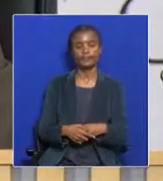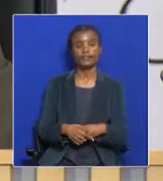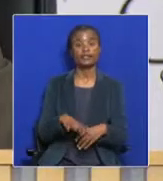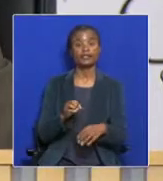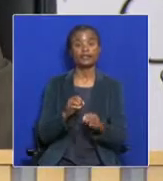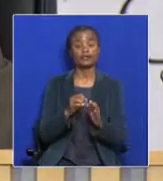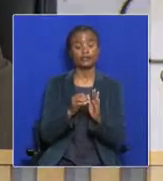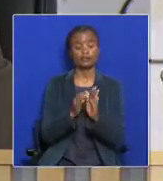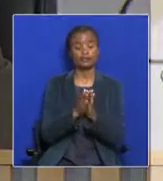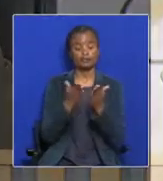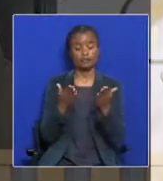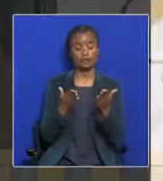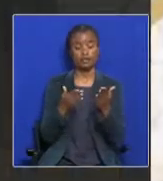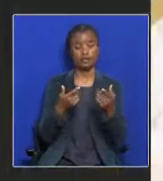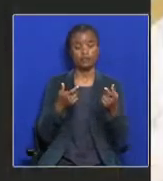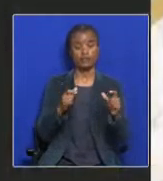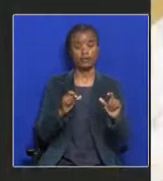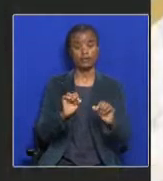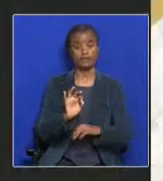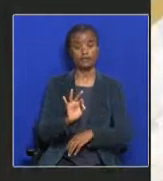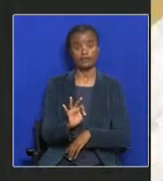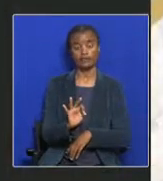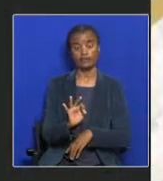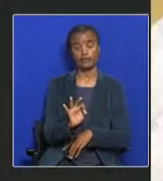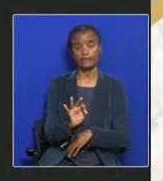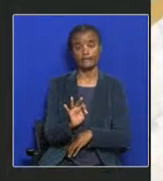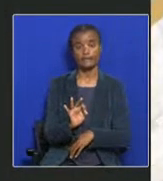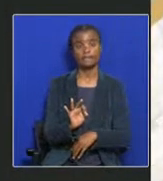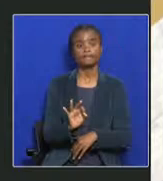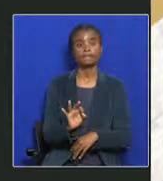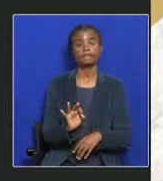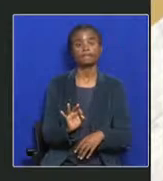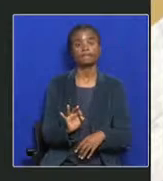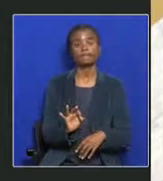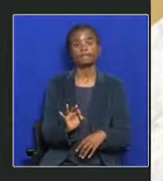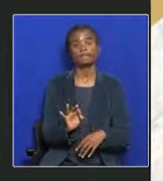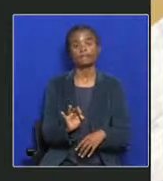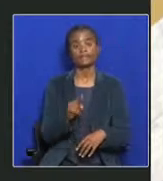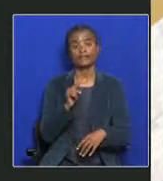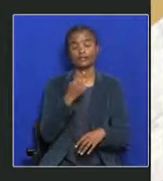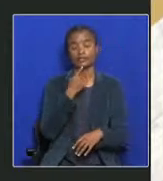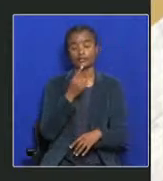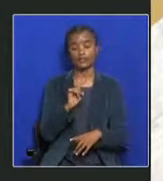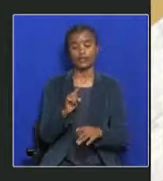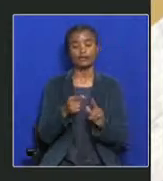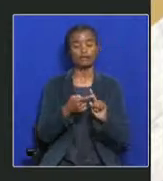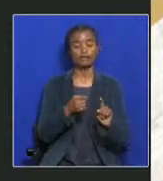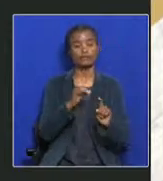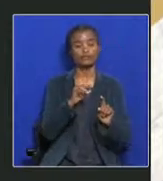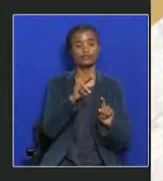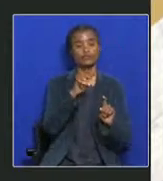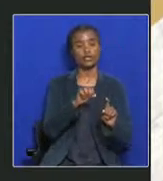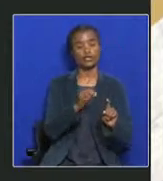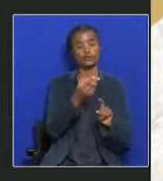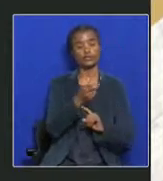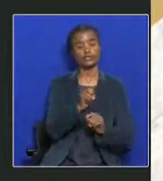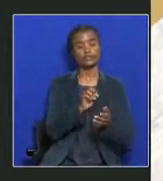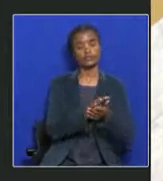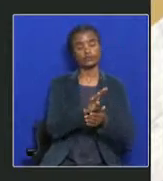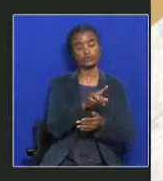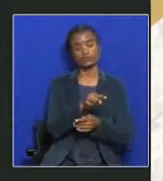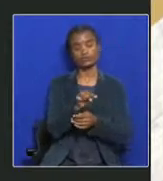3, he states, from July 2014 to December 2024, I was the exhibit